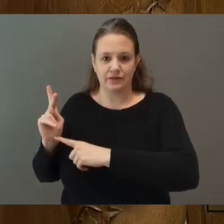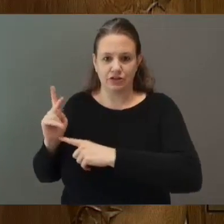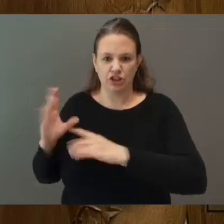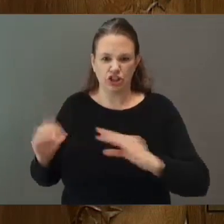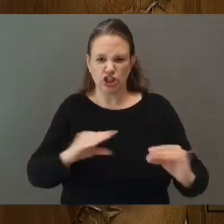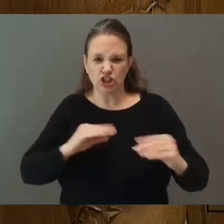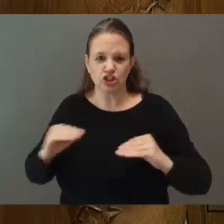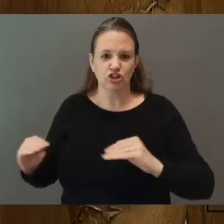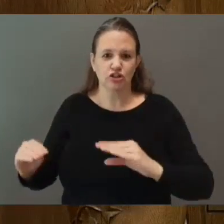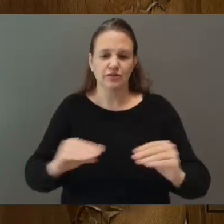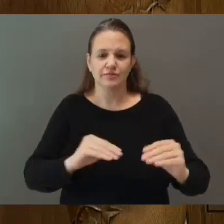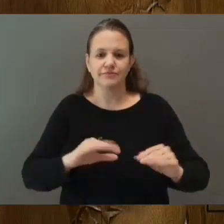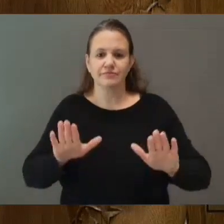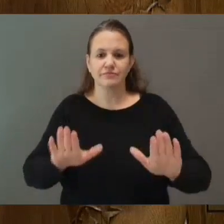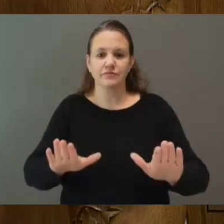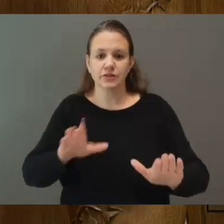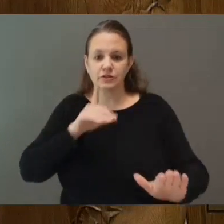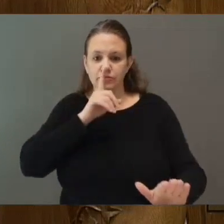hold it.